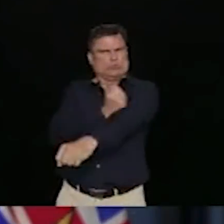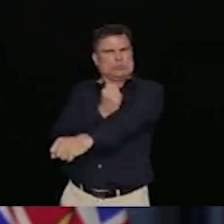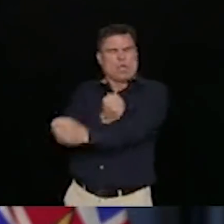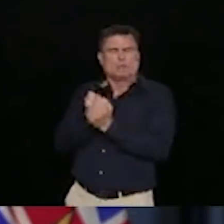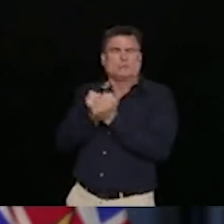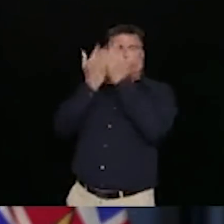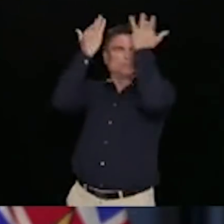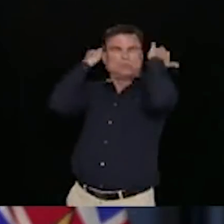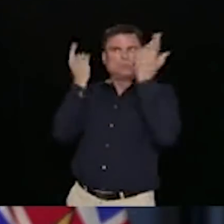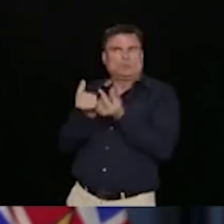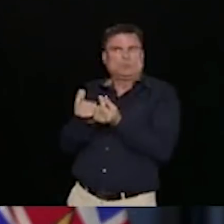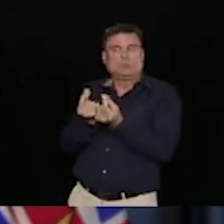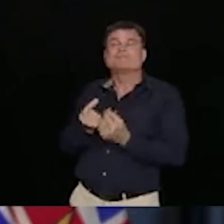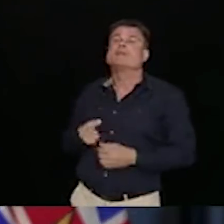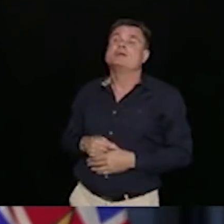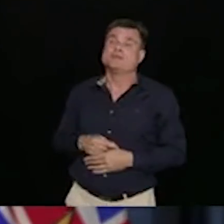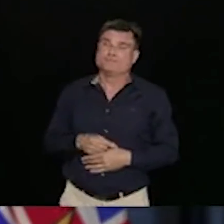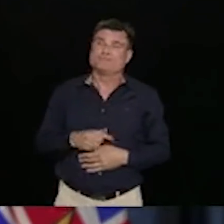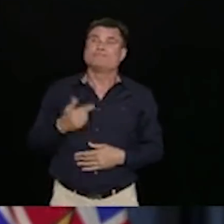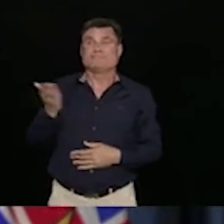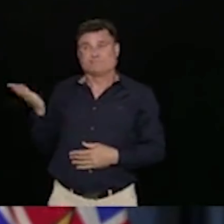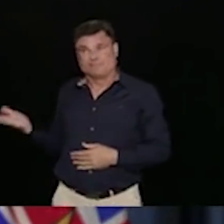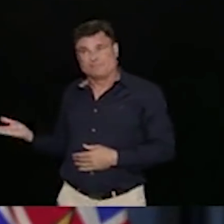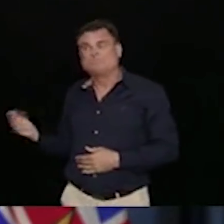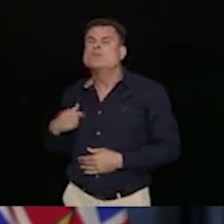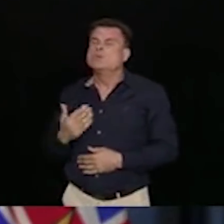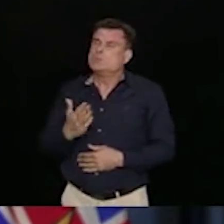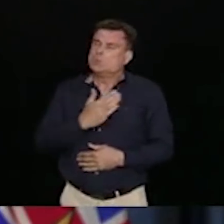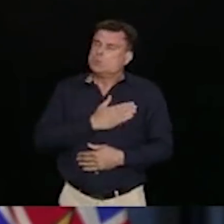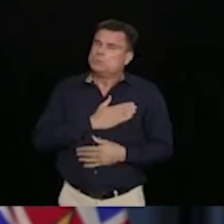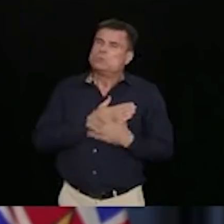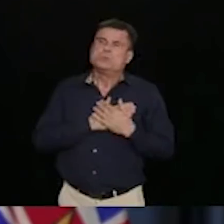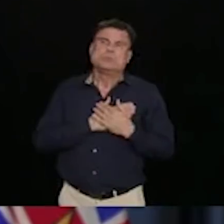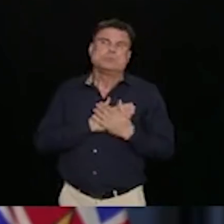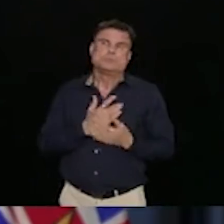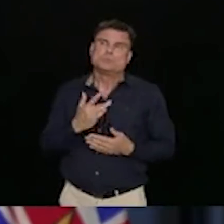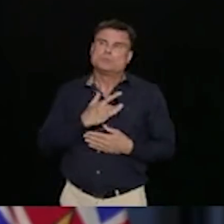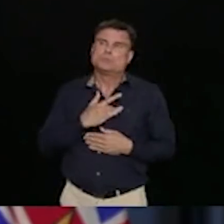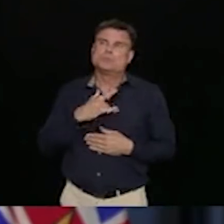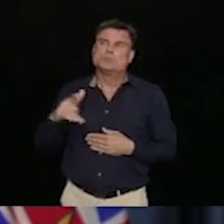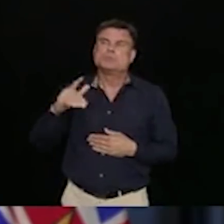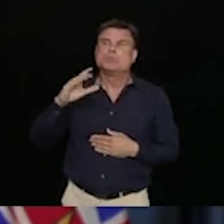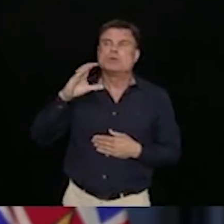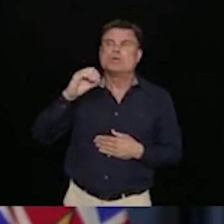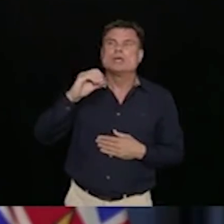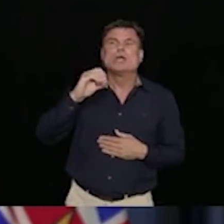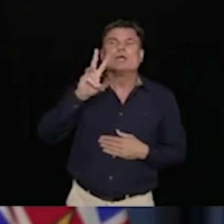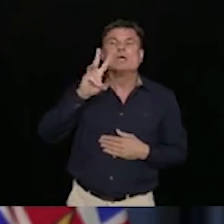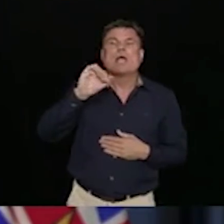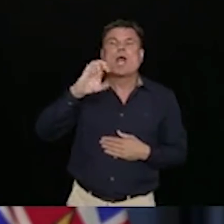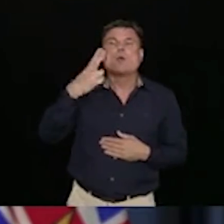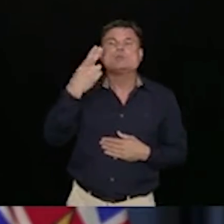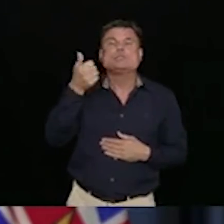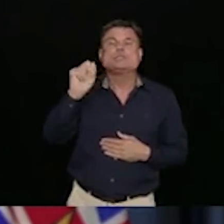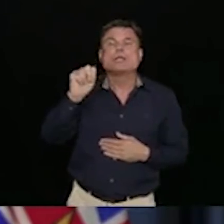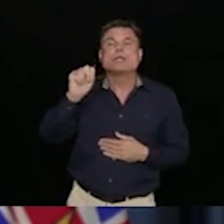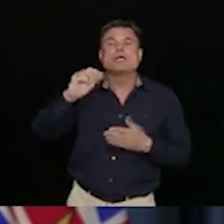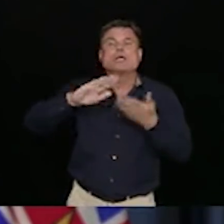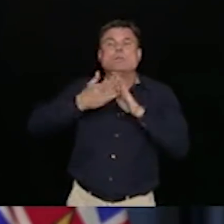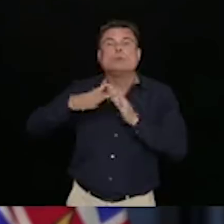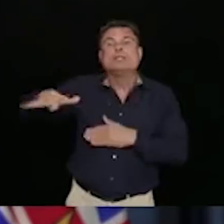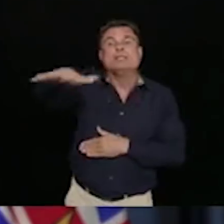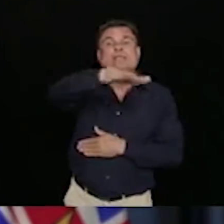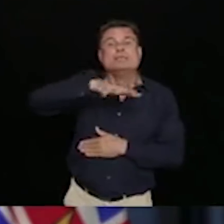My condolences go out to the Cowichan tribes and particularly the families affected. This has been a crisis for half a decade